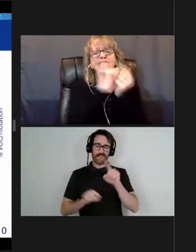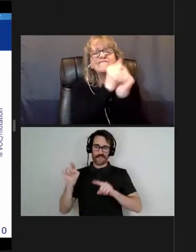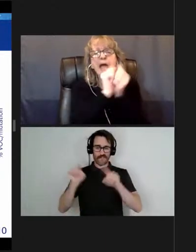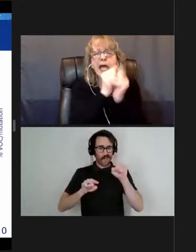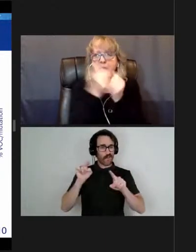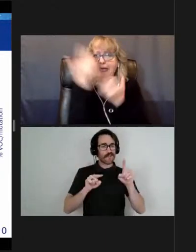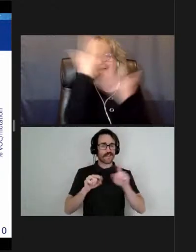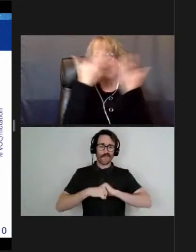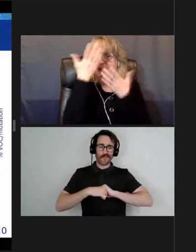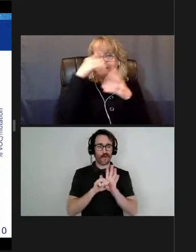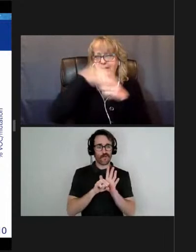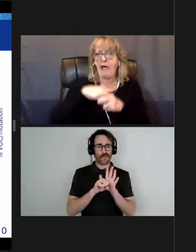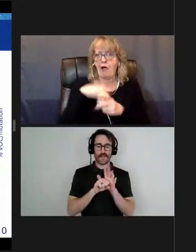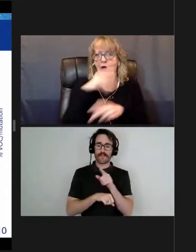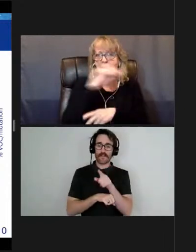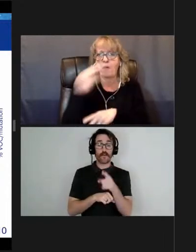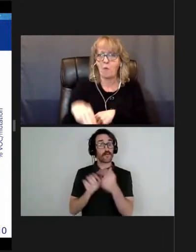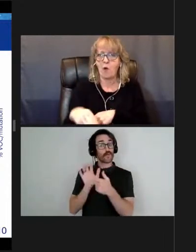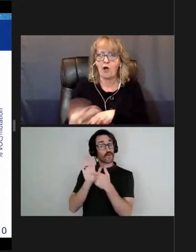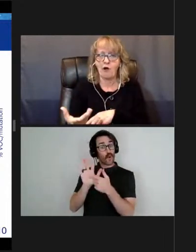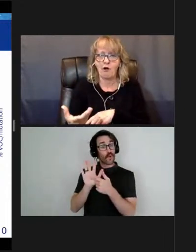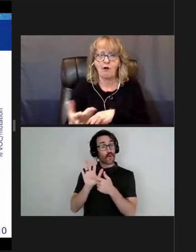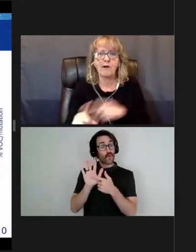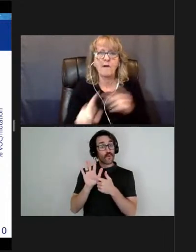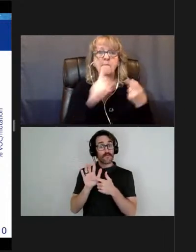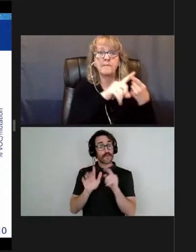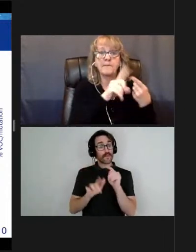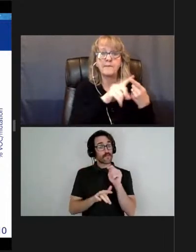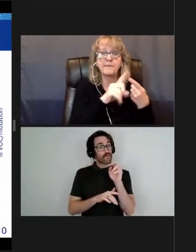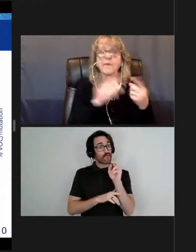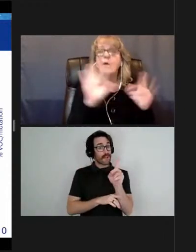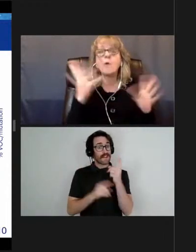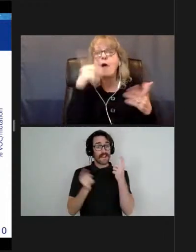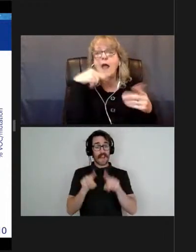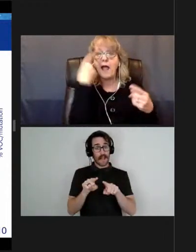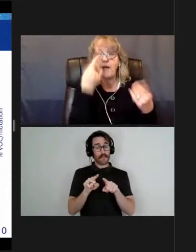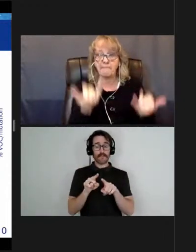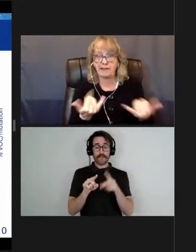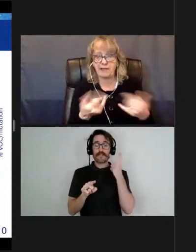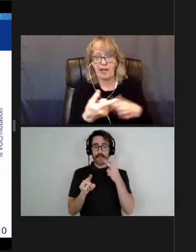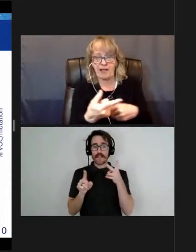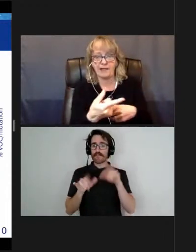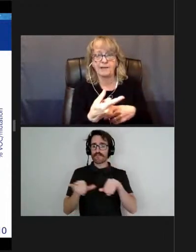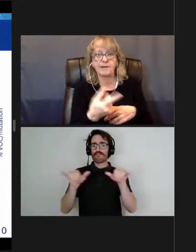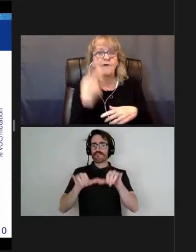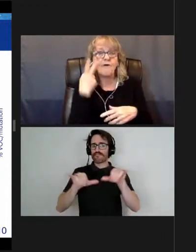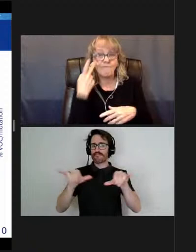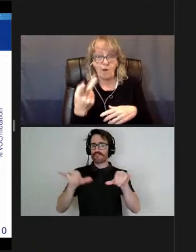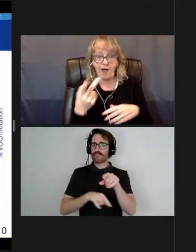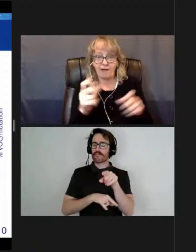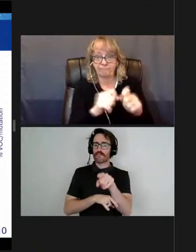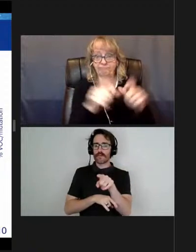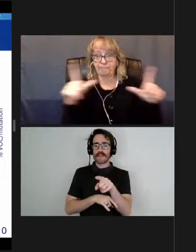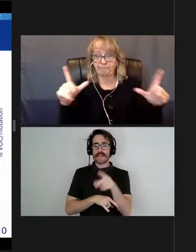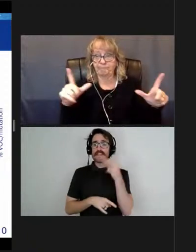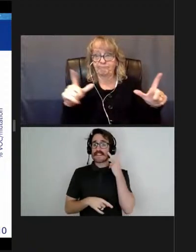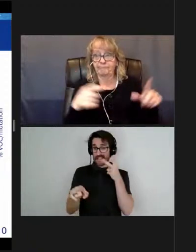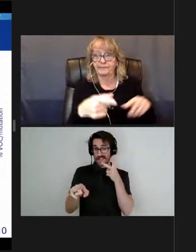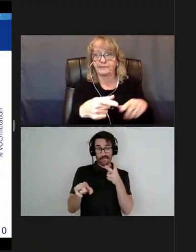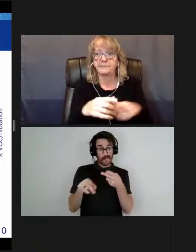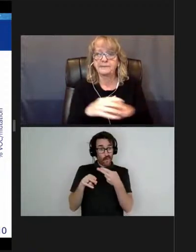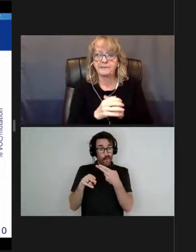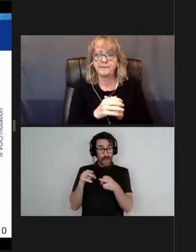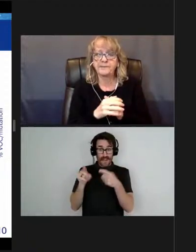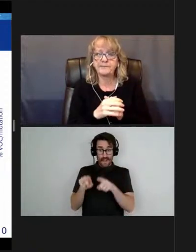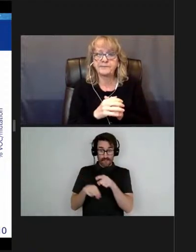And so first I'll just show the trend. And so what you can see here is that, you know, in a fairly short period of